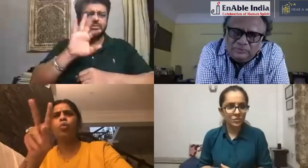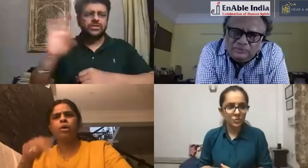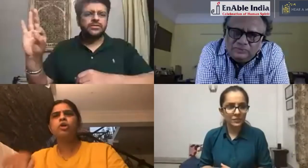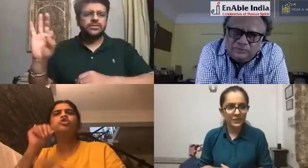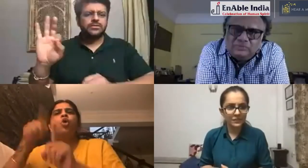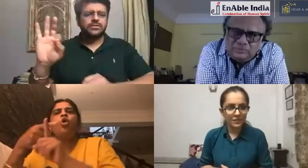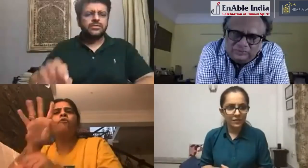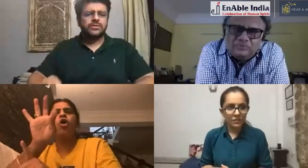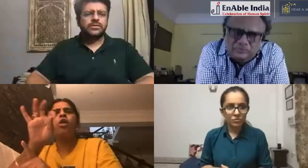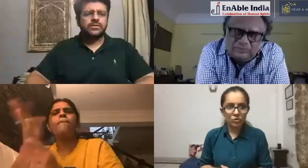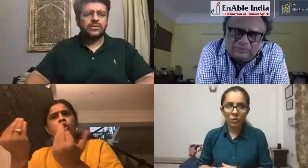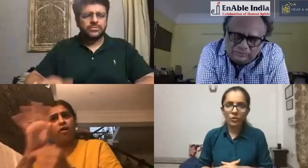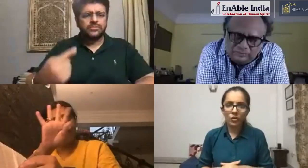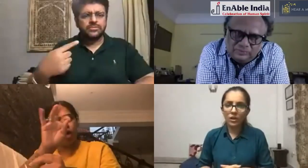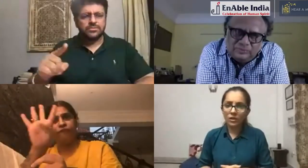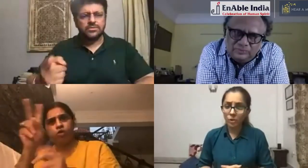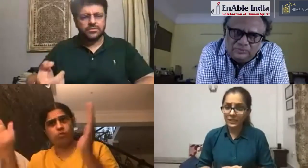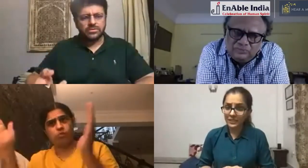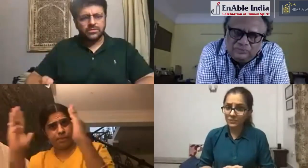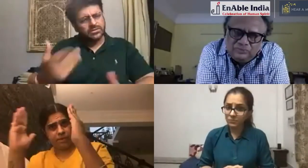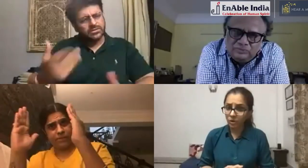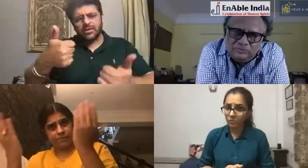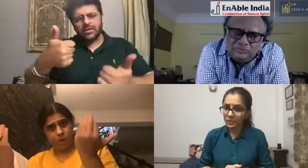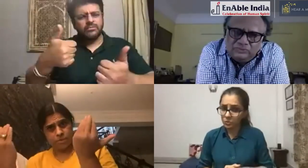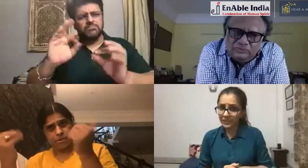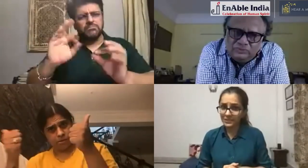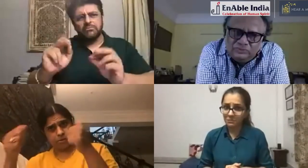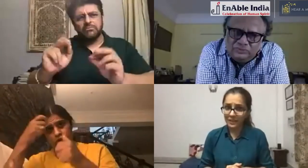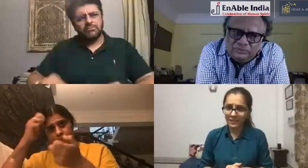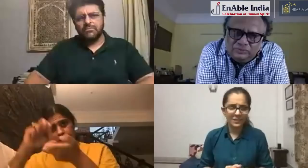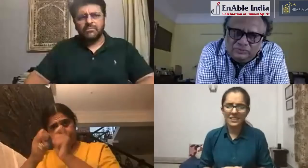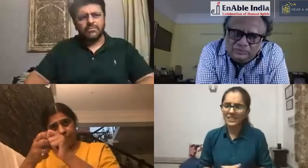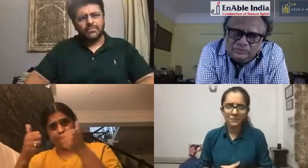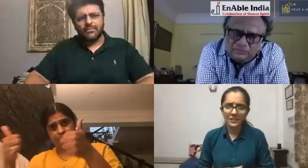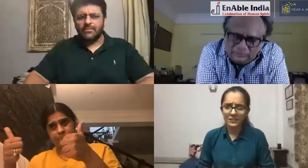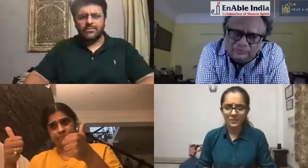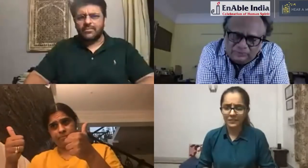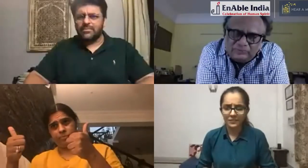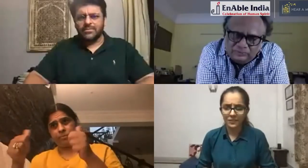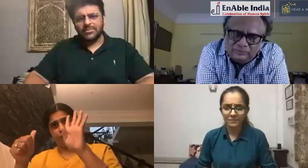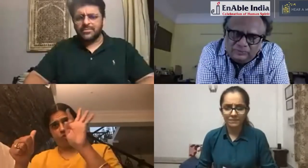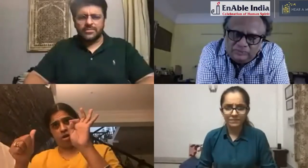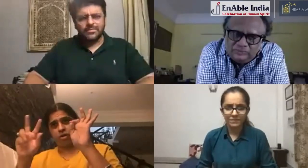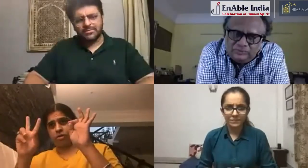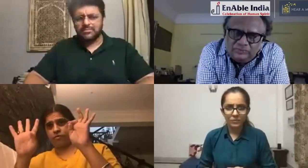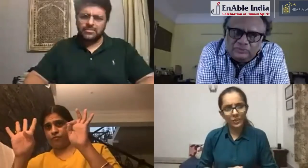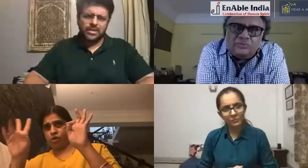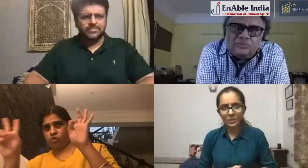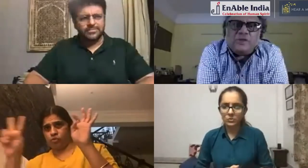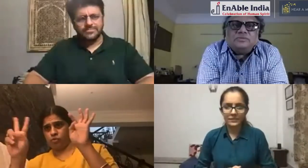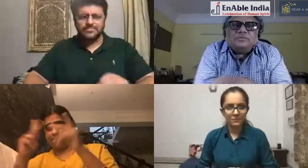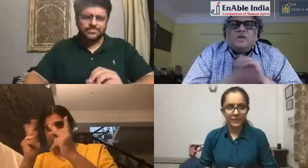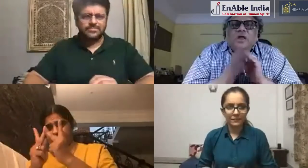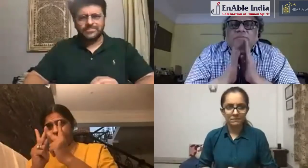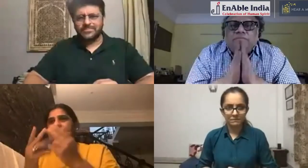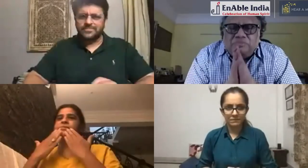right? 6 to 8 weeks. So tomorrow, 40 days or 42 days, it's a mandate. Yeah, that's fine. That's fine. That's fine. 42